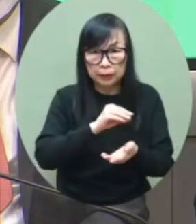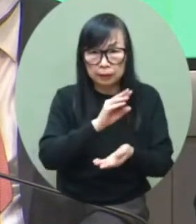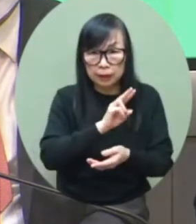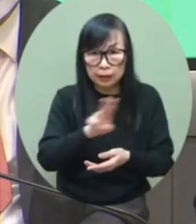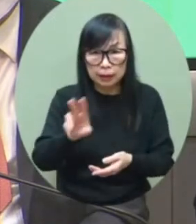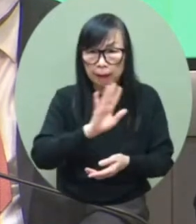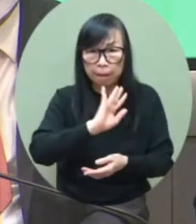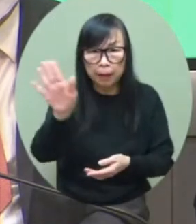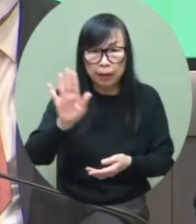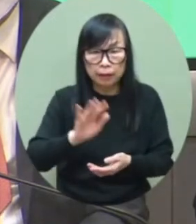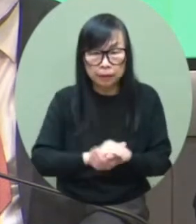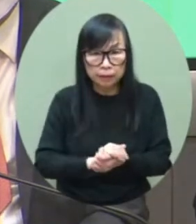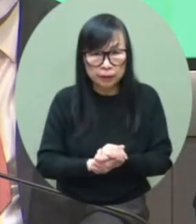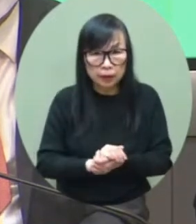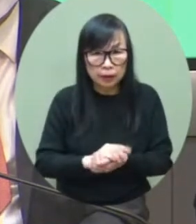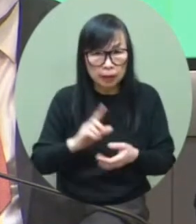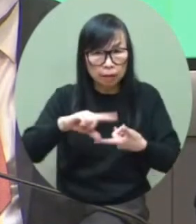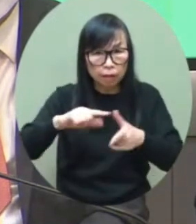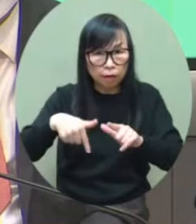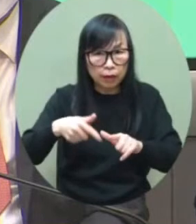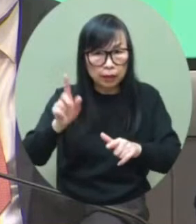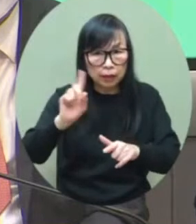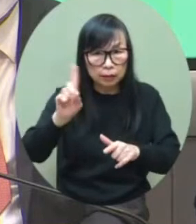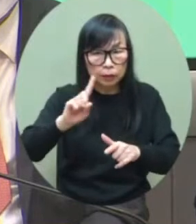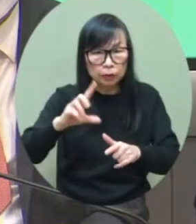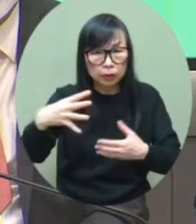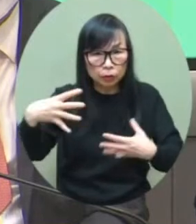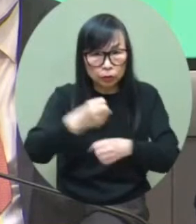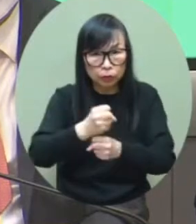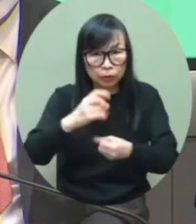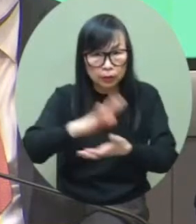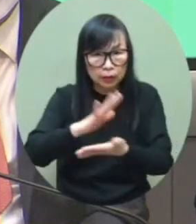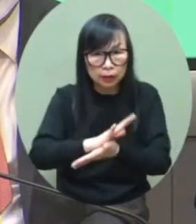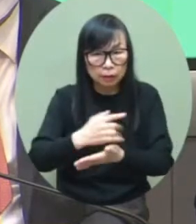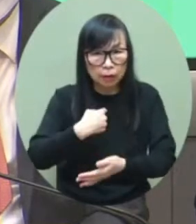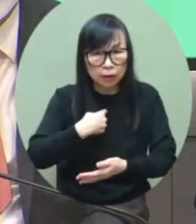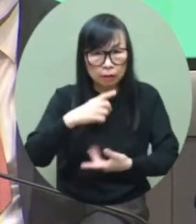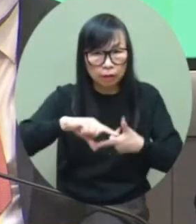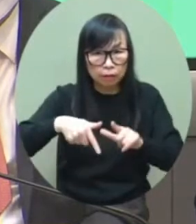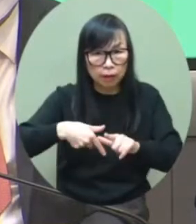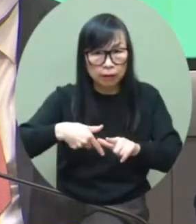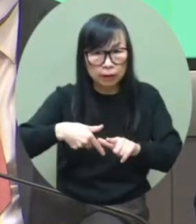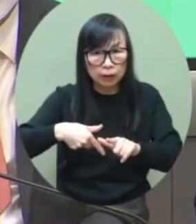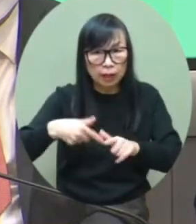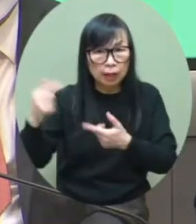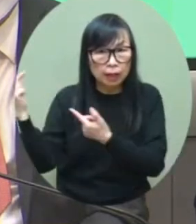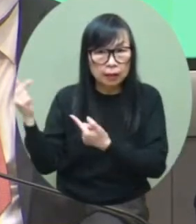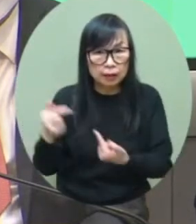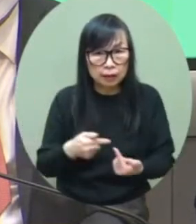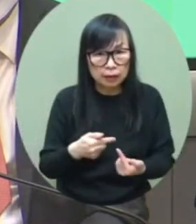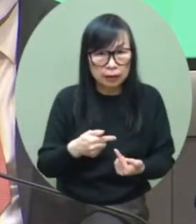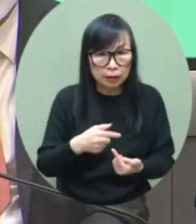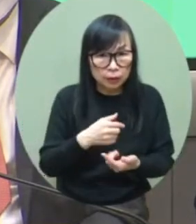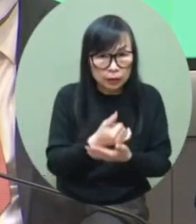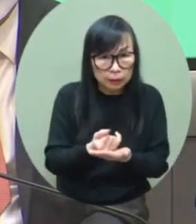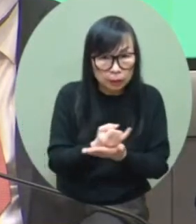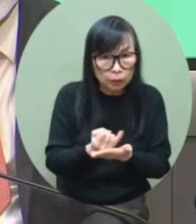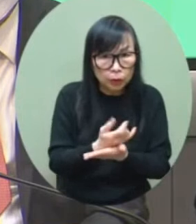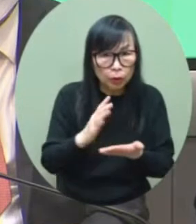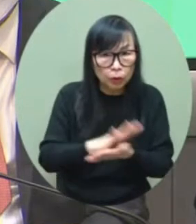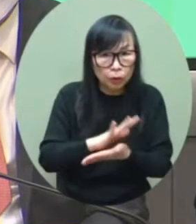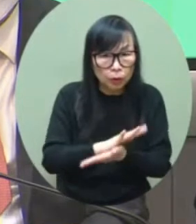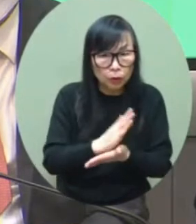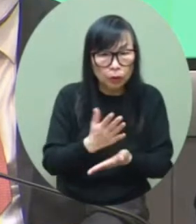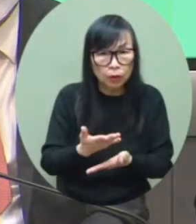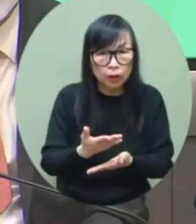My view is the same as that of others. We have to do that. It's just the approach that is different. So it's a matter of how we take stock of experience.